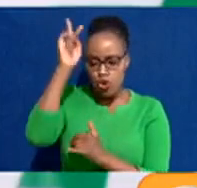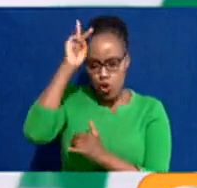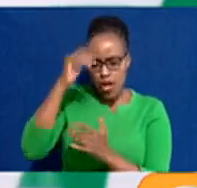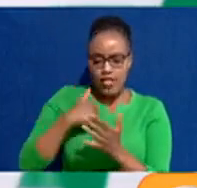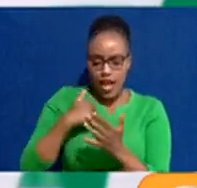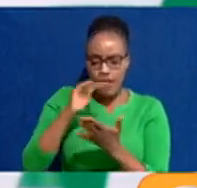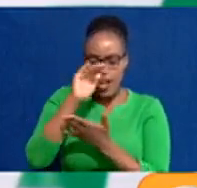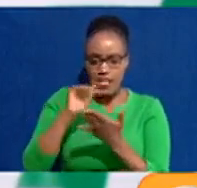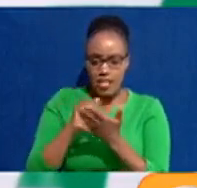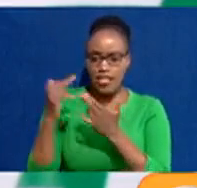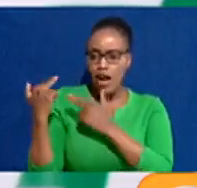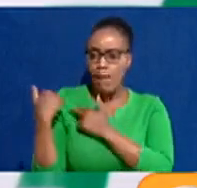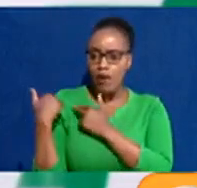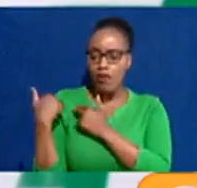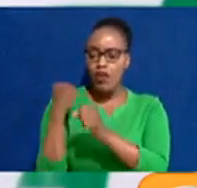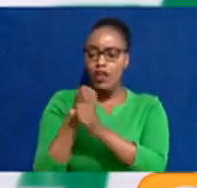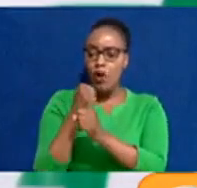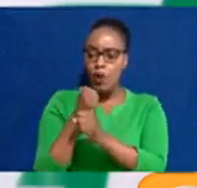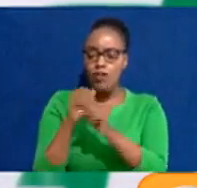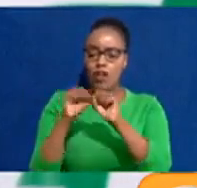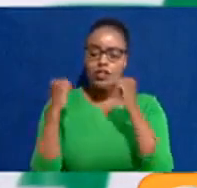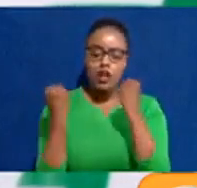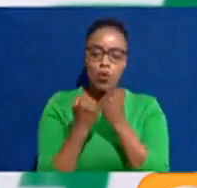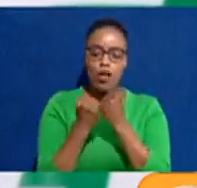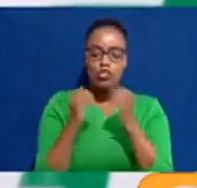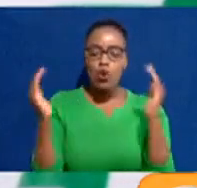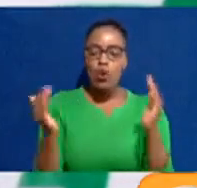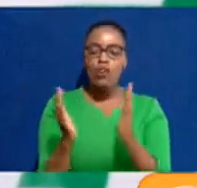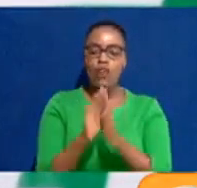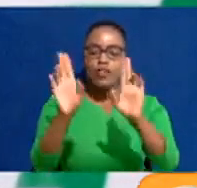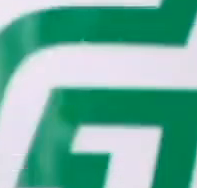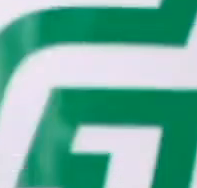role in wealth creation, social welfare, and international competitiveness.